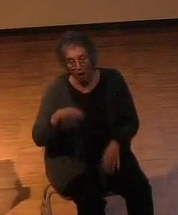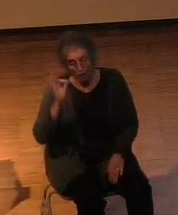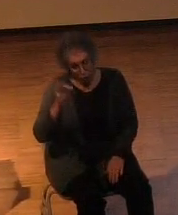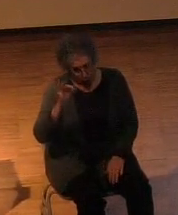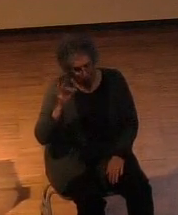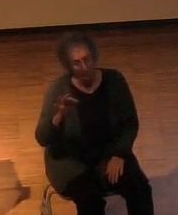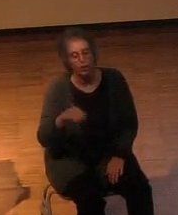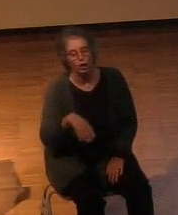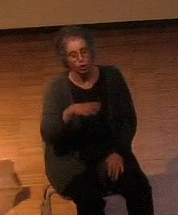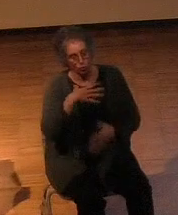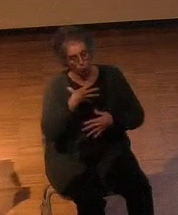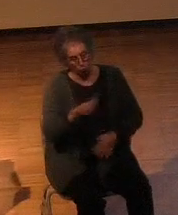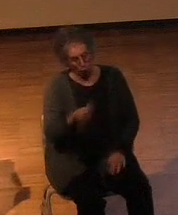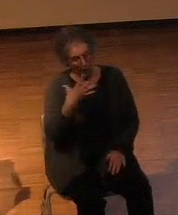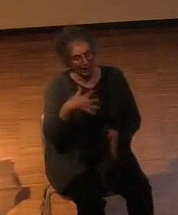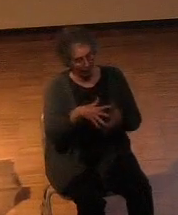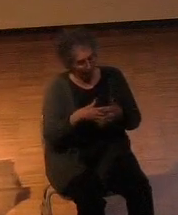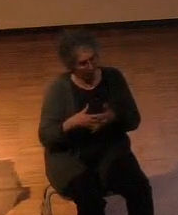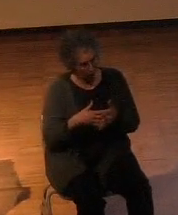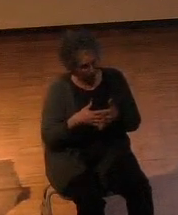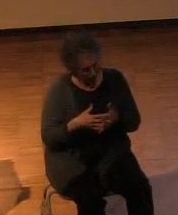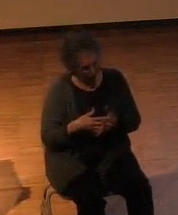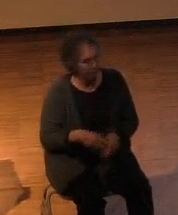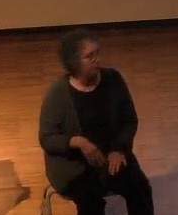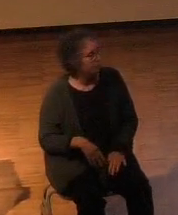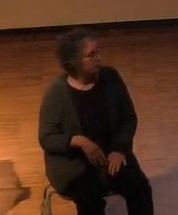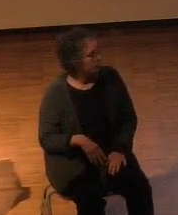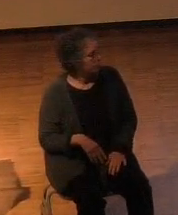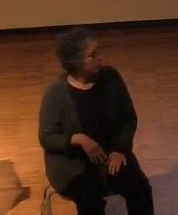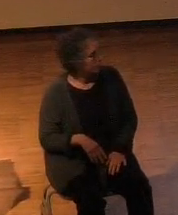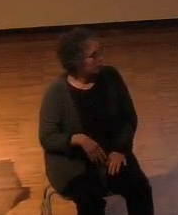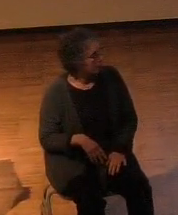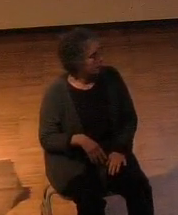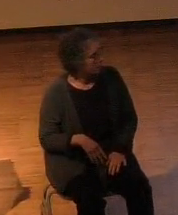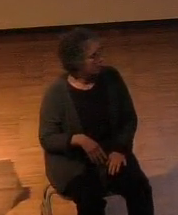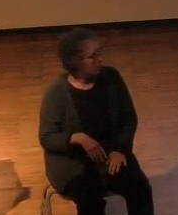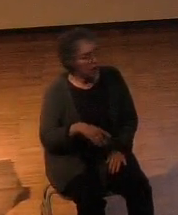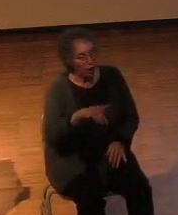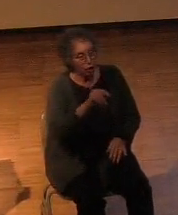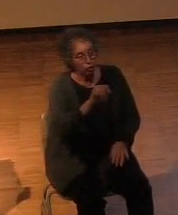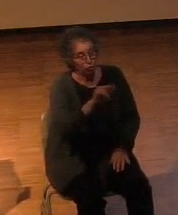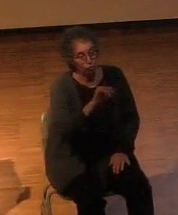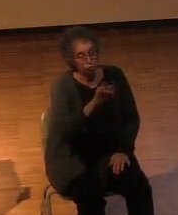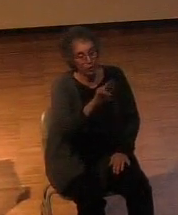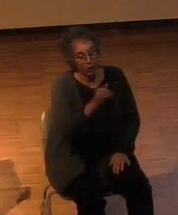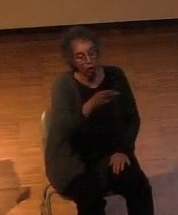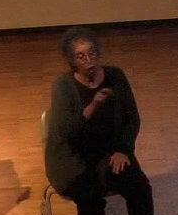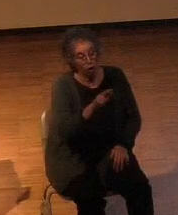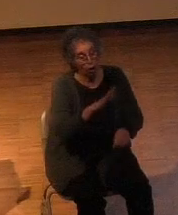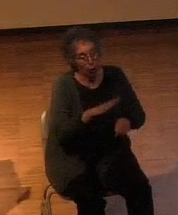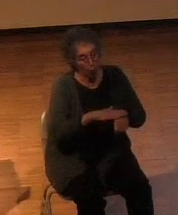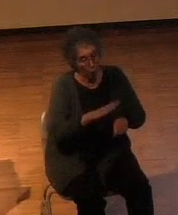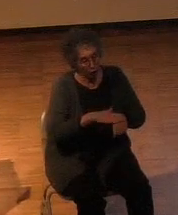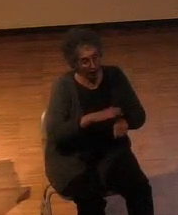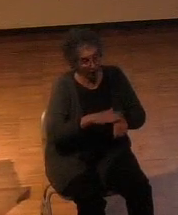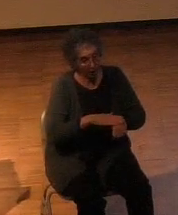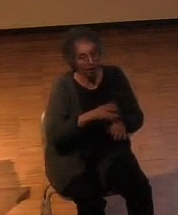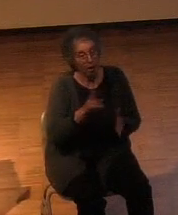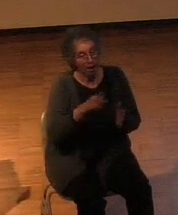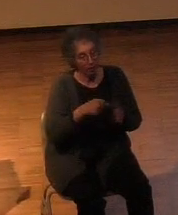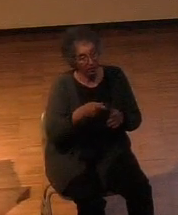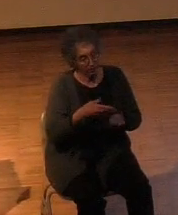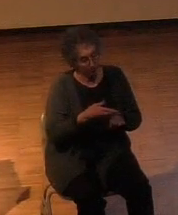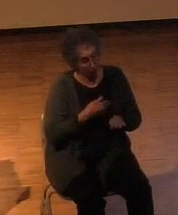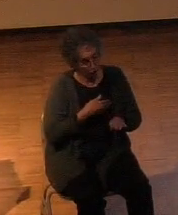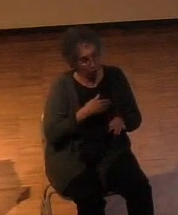highly. So, trigger warning, when I've read this before, I put it in an email, and then it was popular, and so